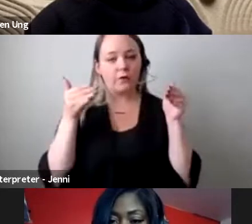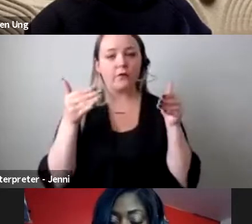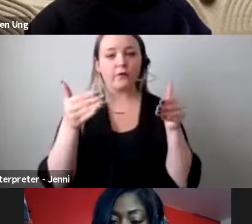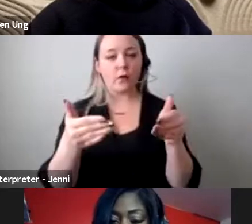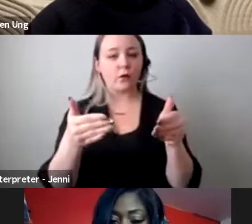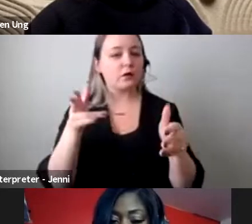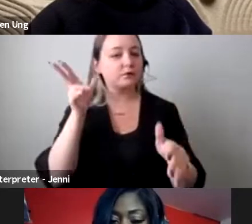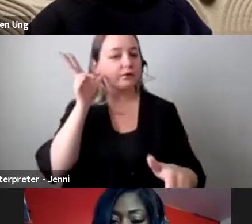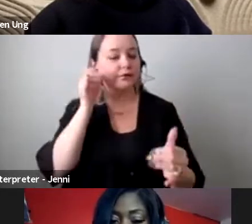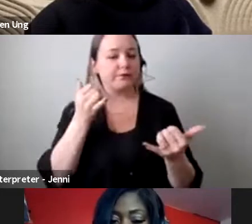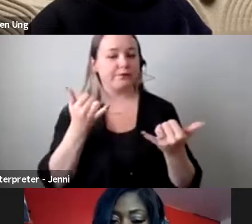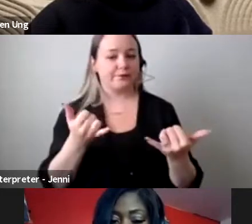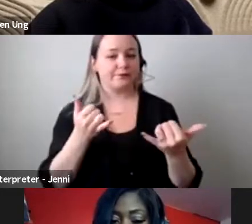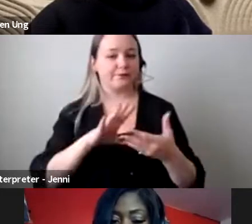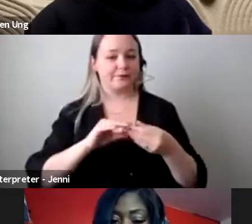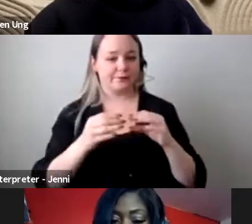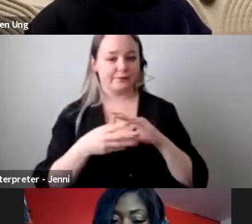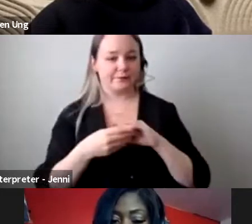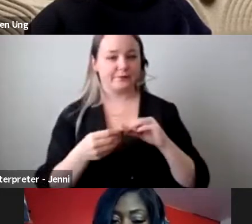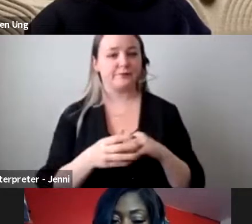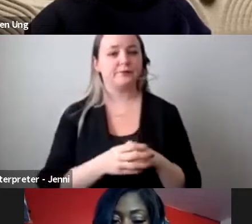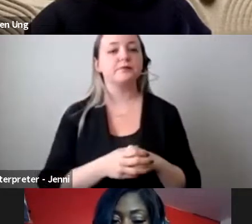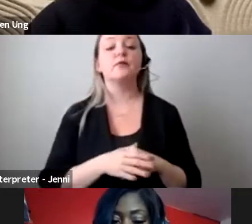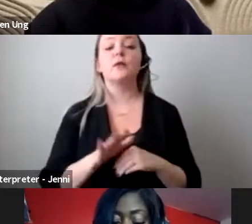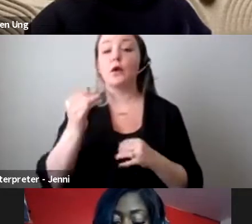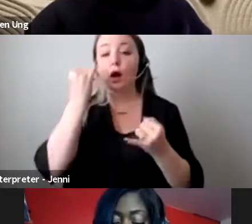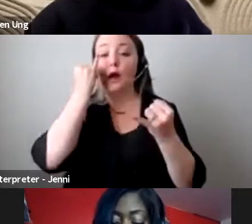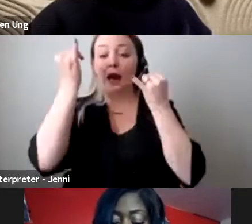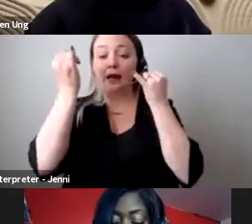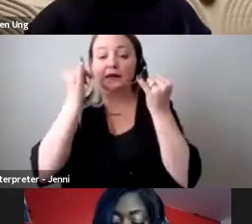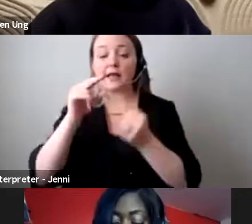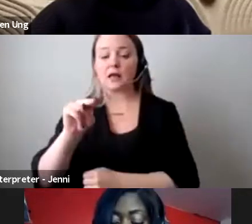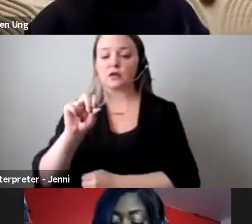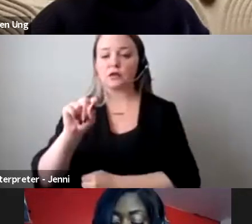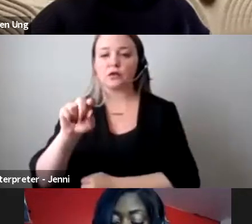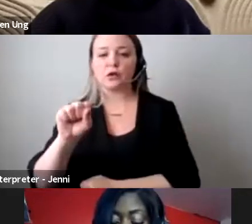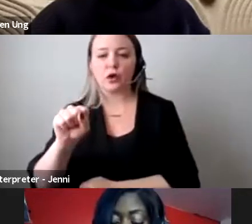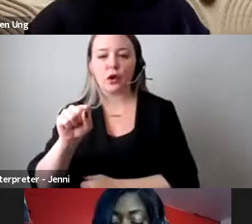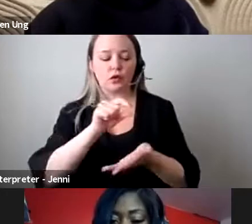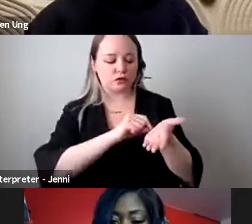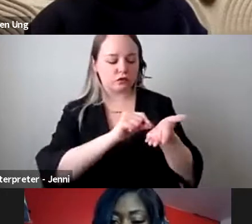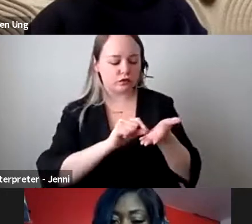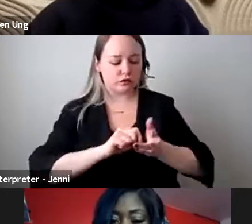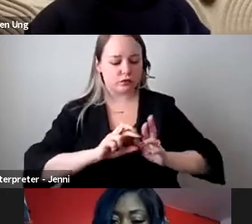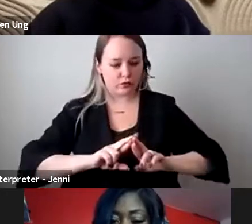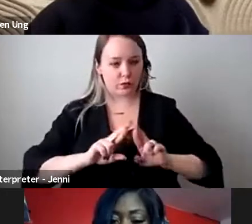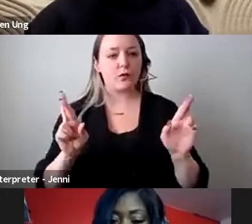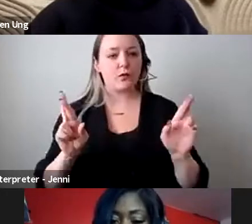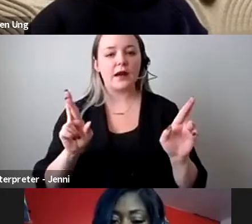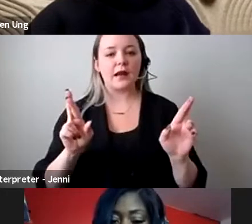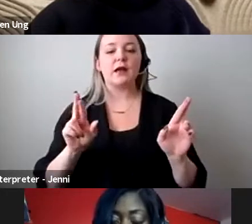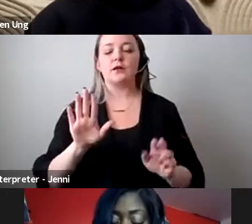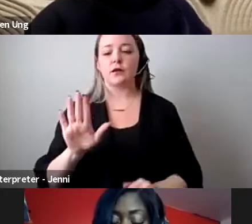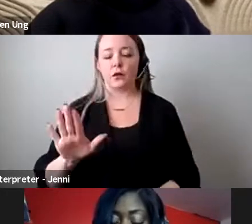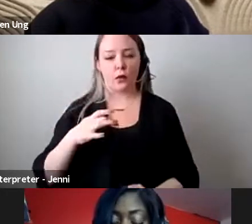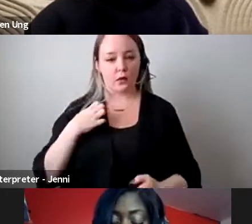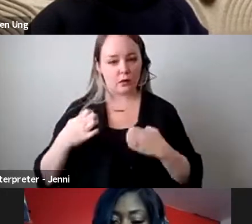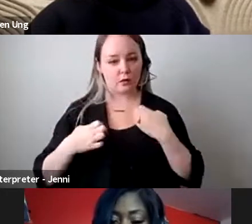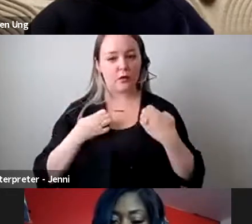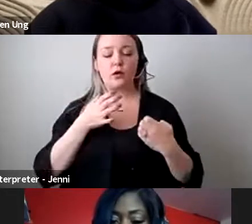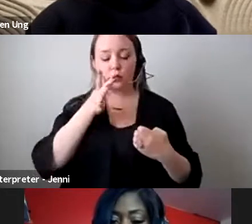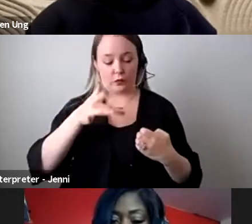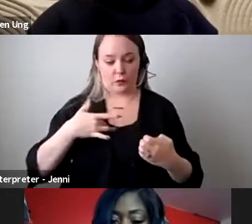listen. Jot down your notes and ideas and words that capture your emotions, because emotions will happen